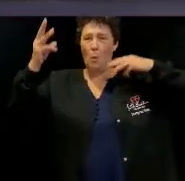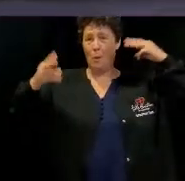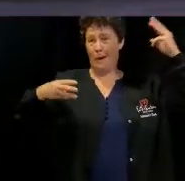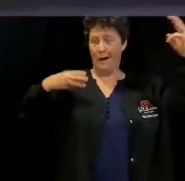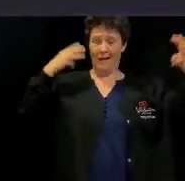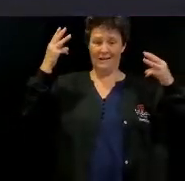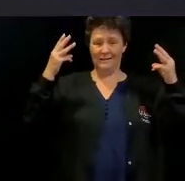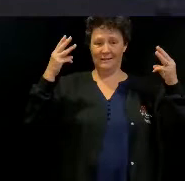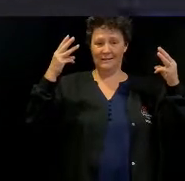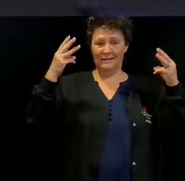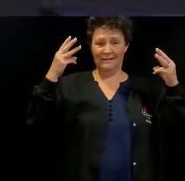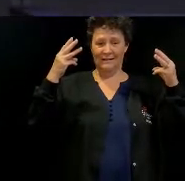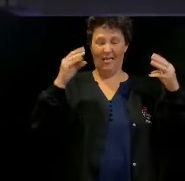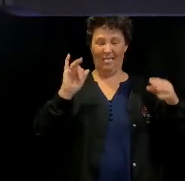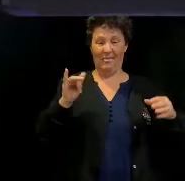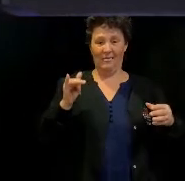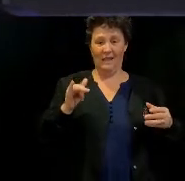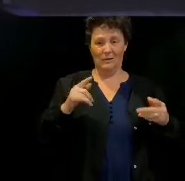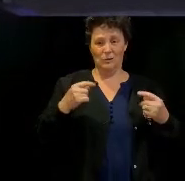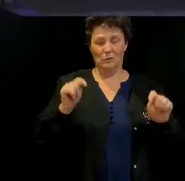And that's what's trying to happen.